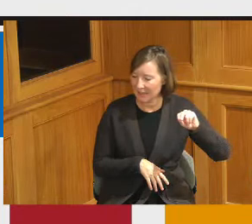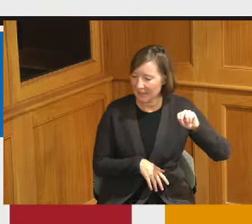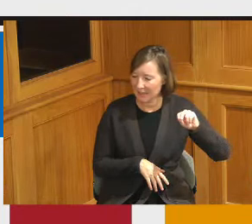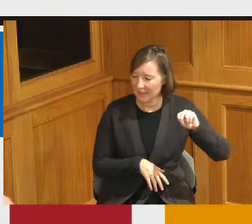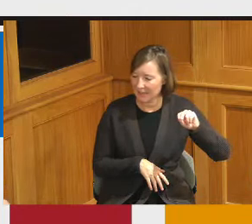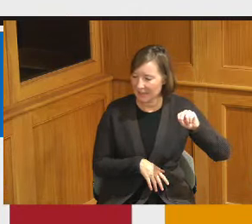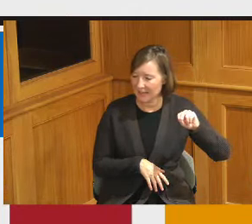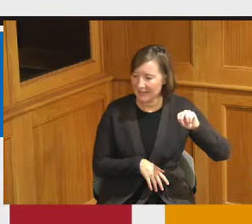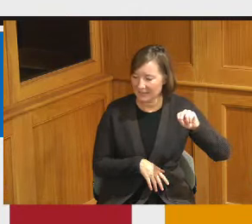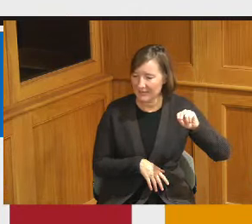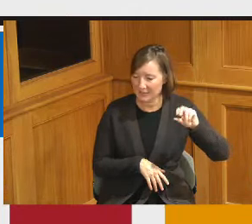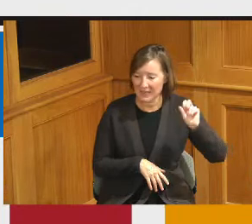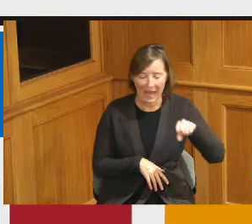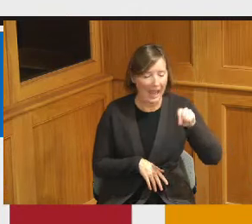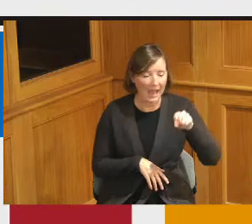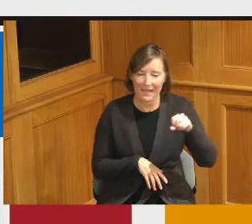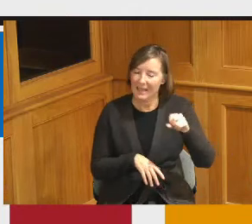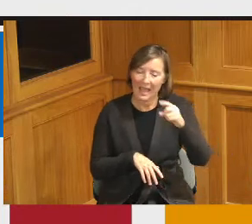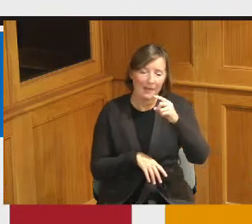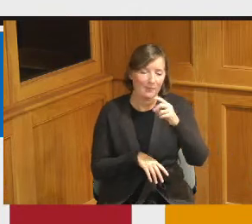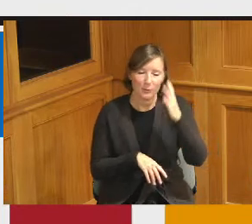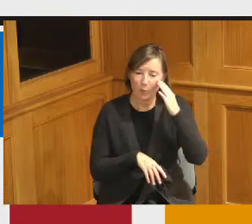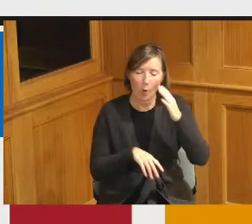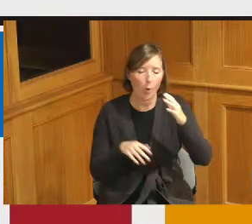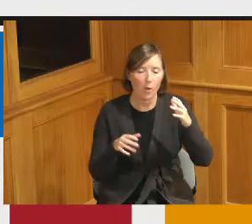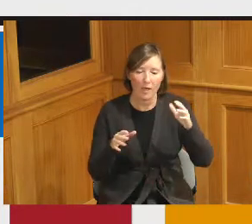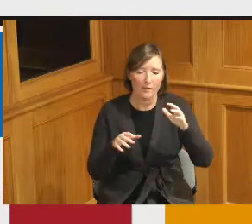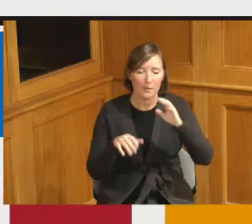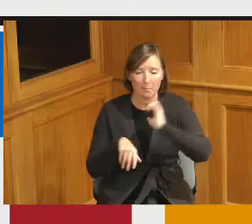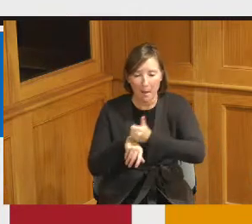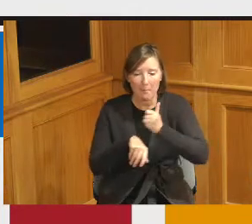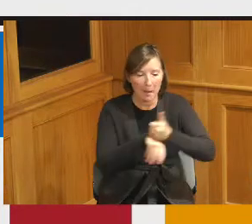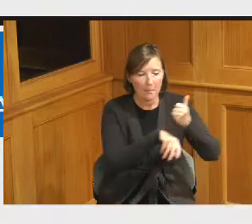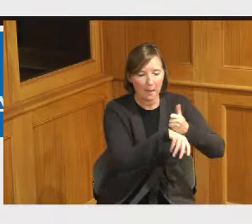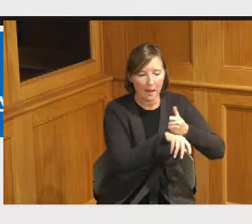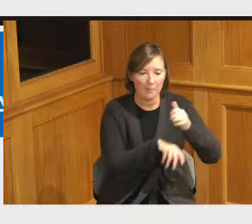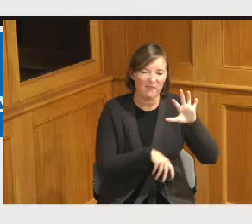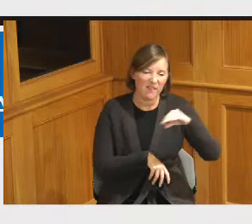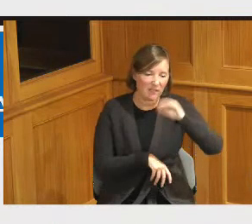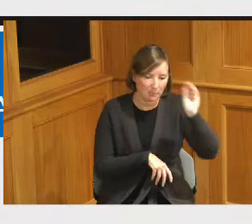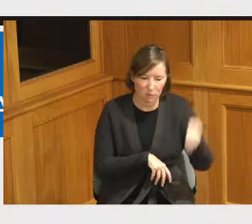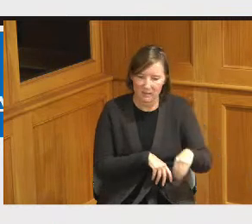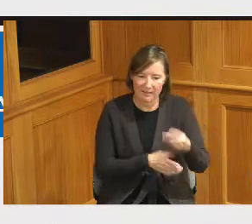those are some of the reasons why. And that's where we come into play. Next slide.